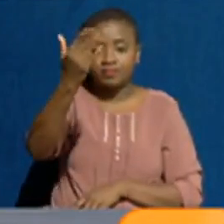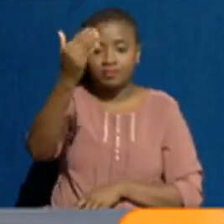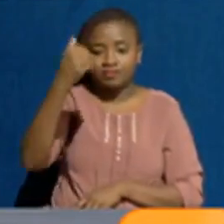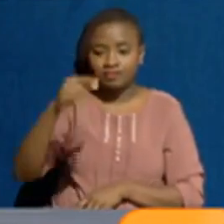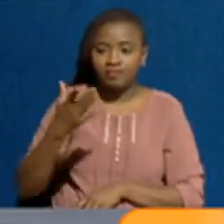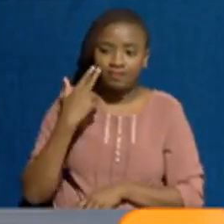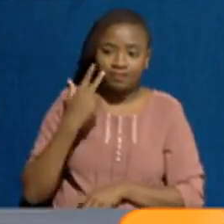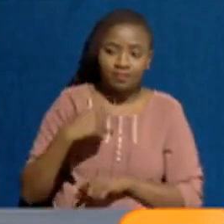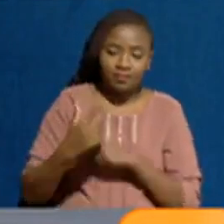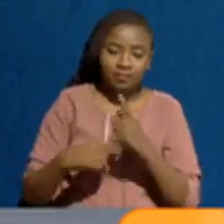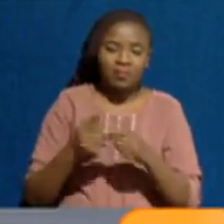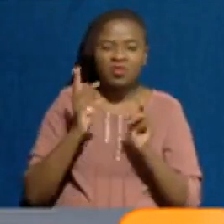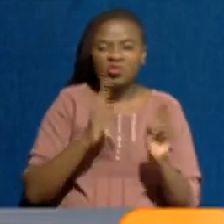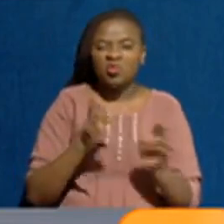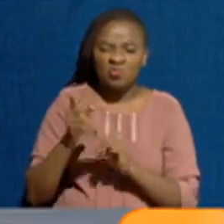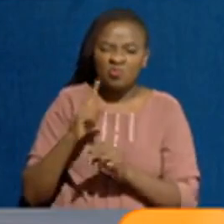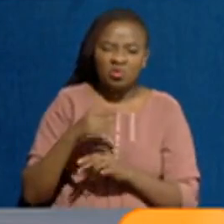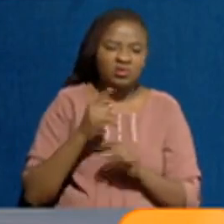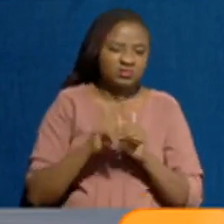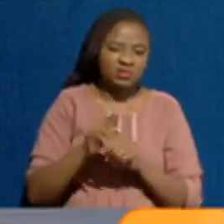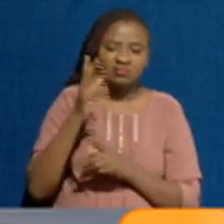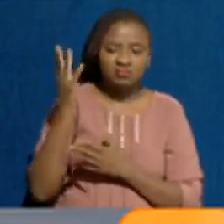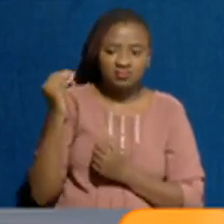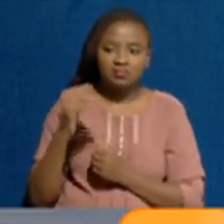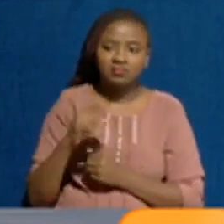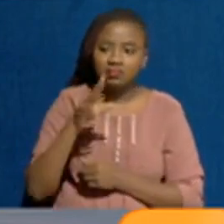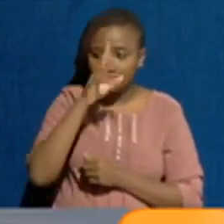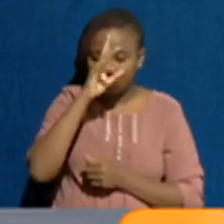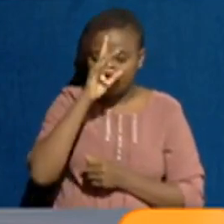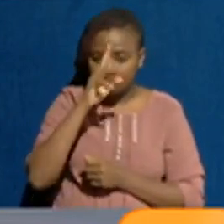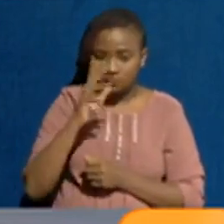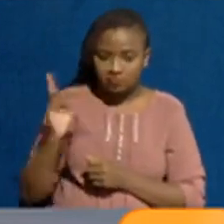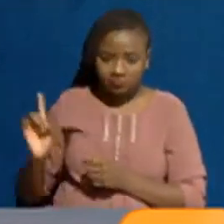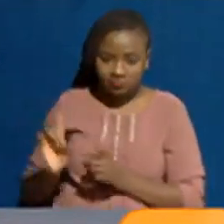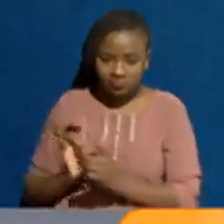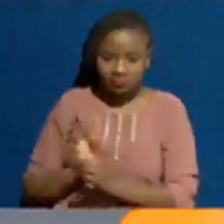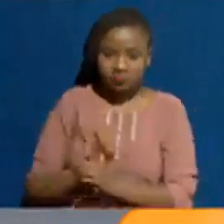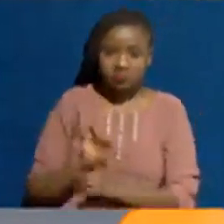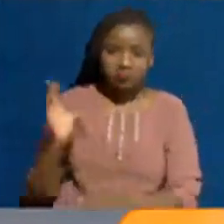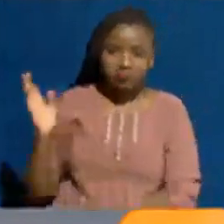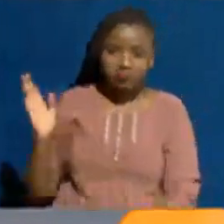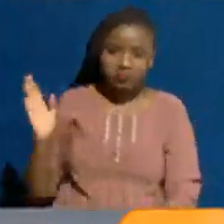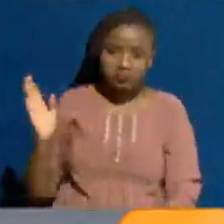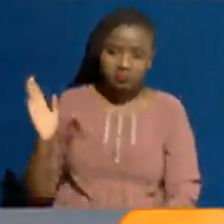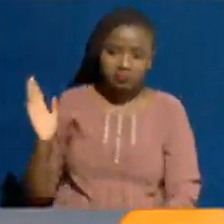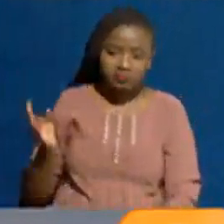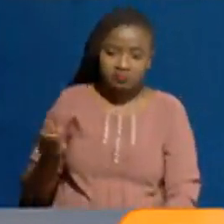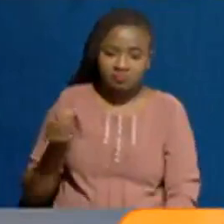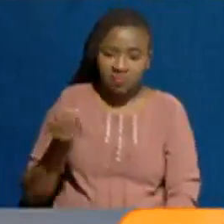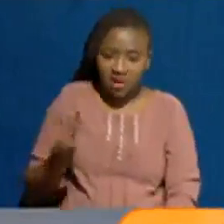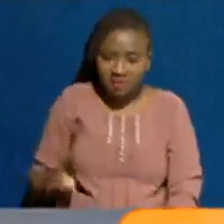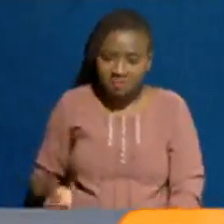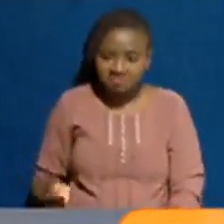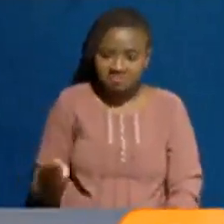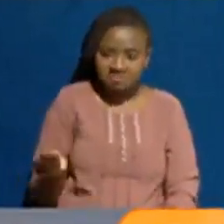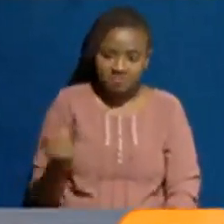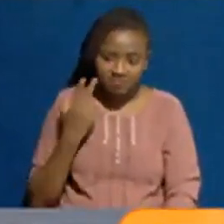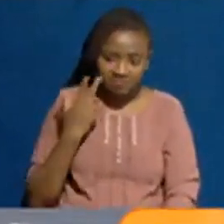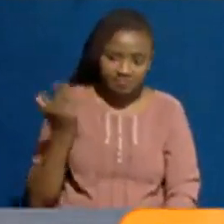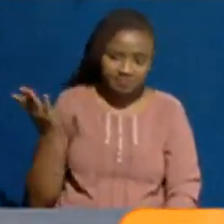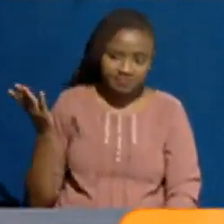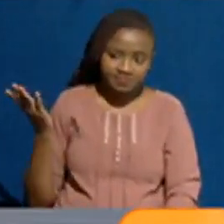what appears to be routine and expected, the officers move towards the vehicle, and in a flash, the driver hands